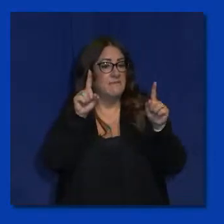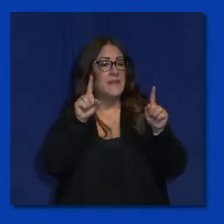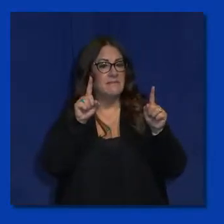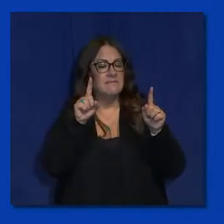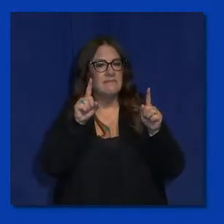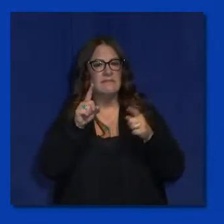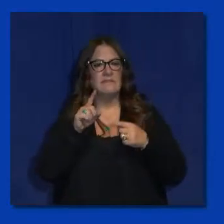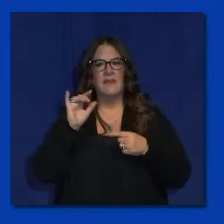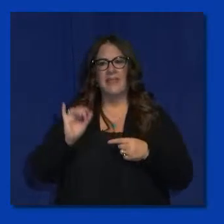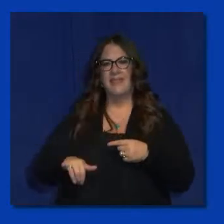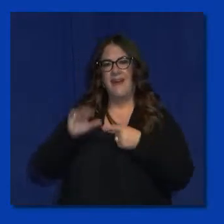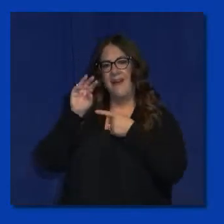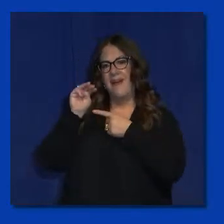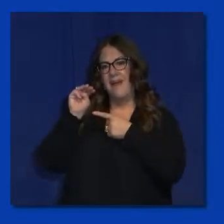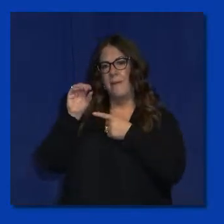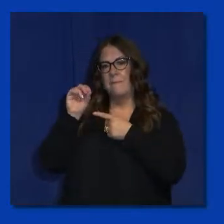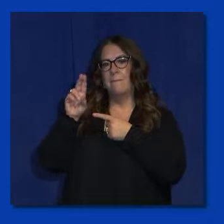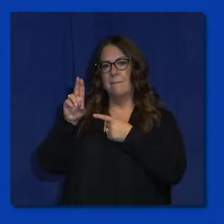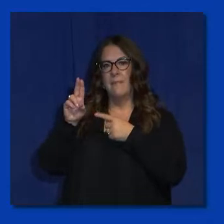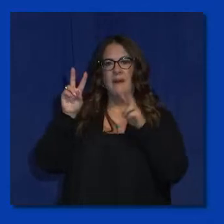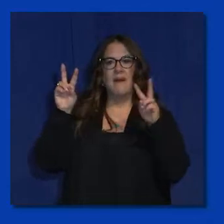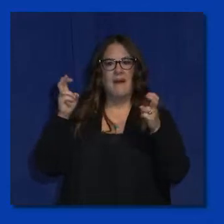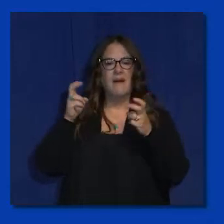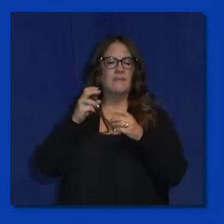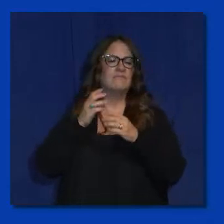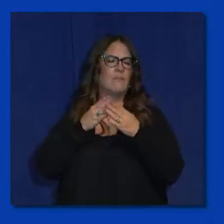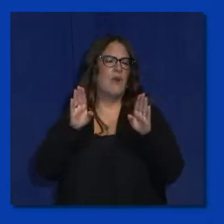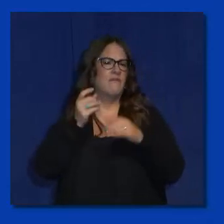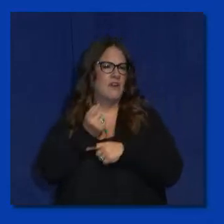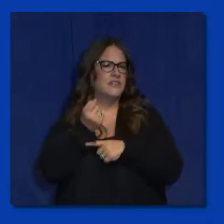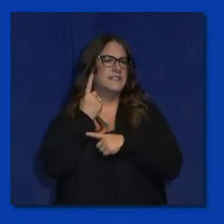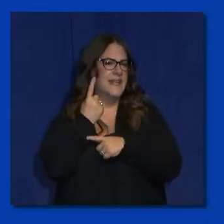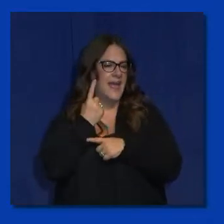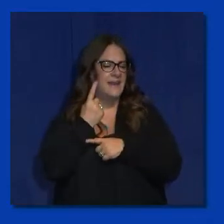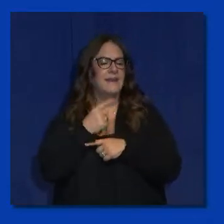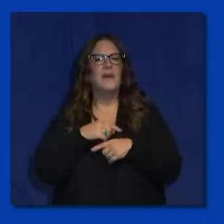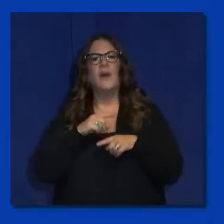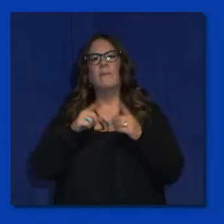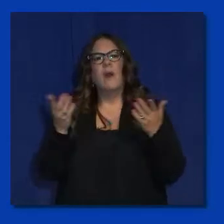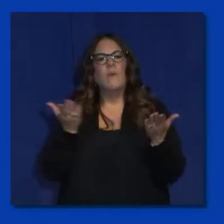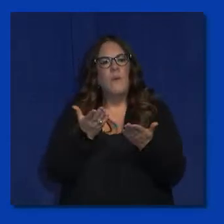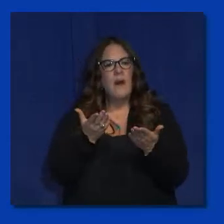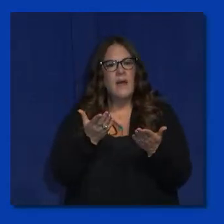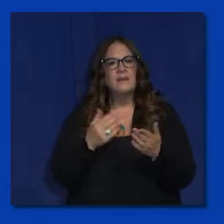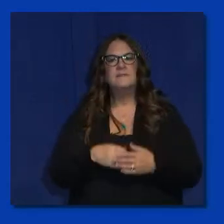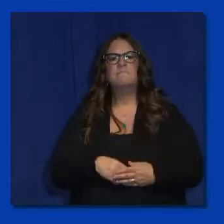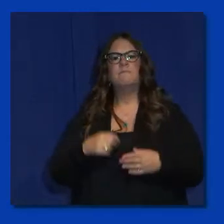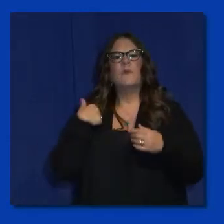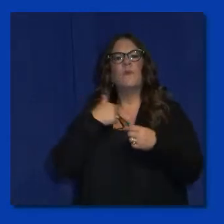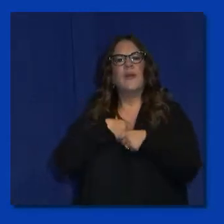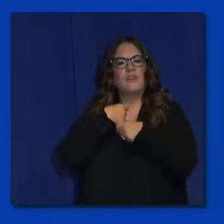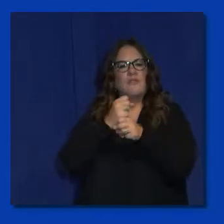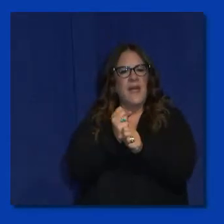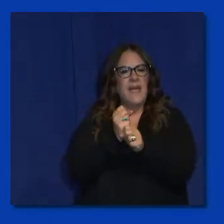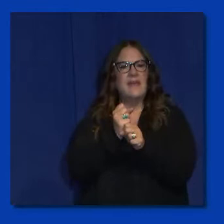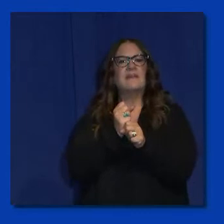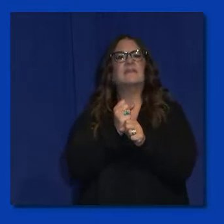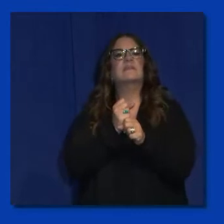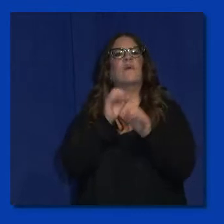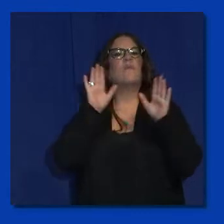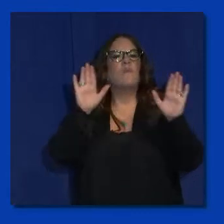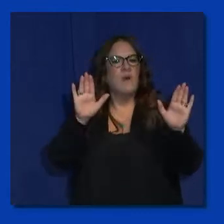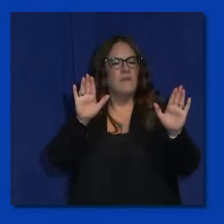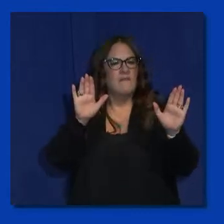this memorandum of broader understanding. Those are technical words, but basically put together a